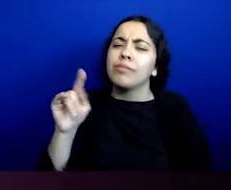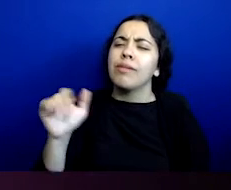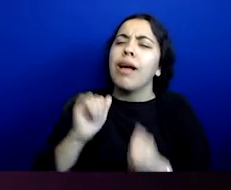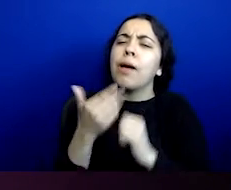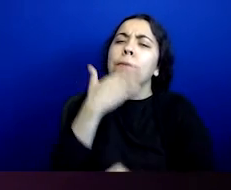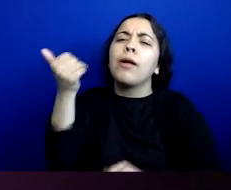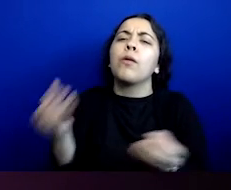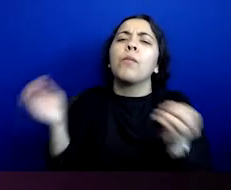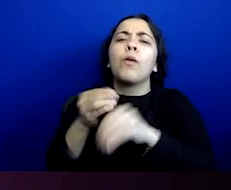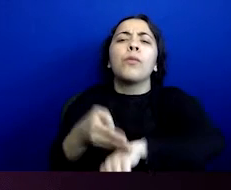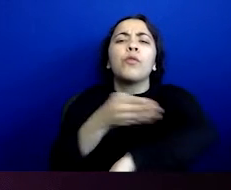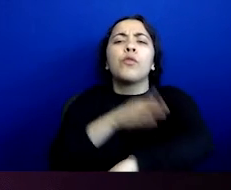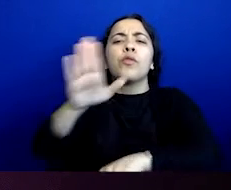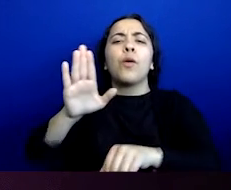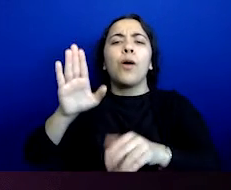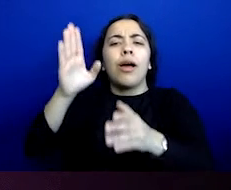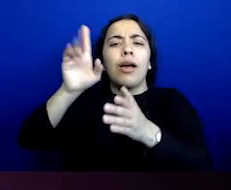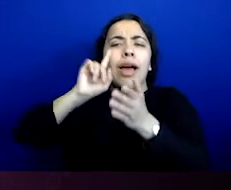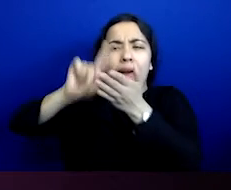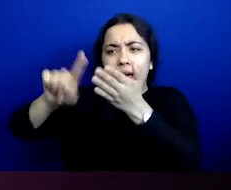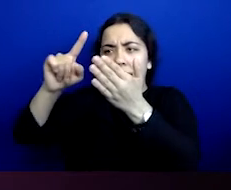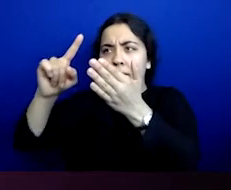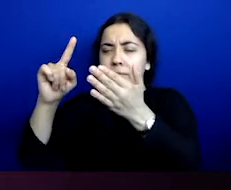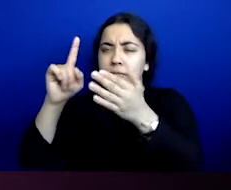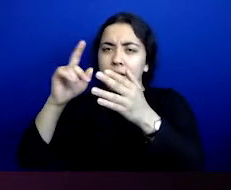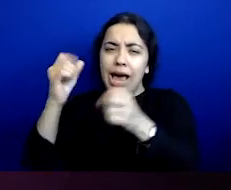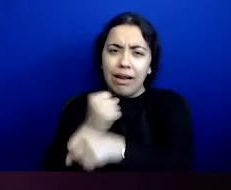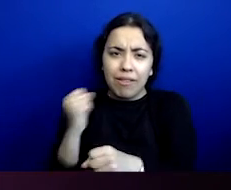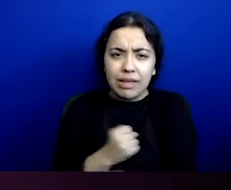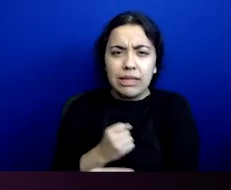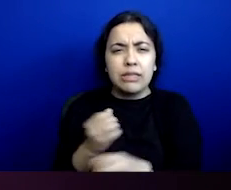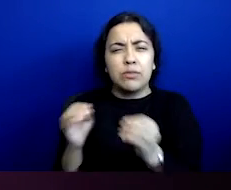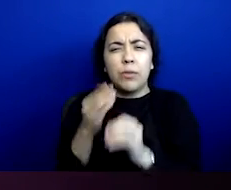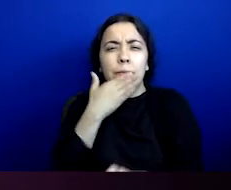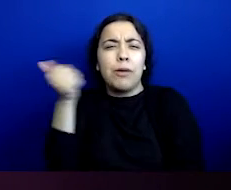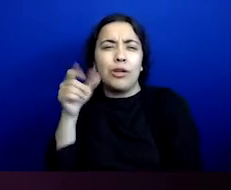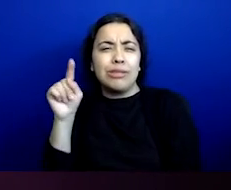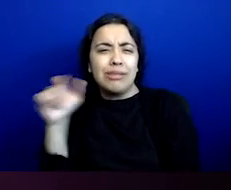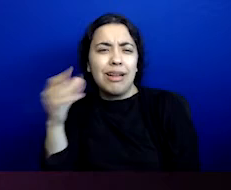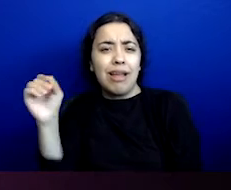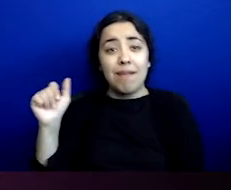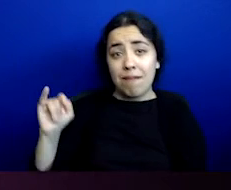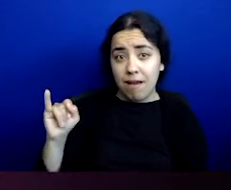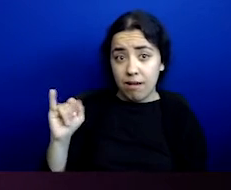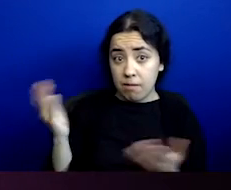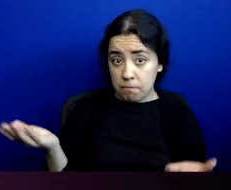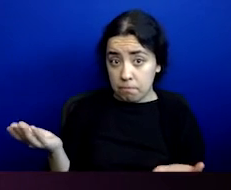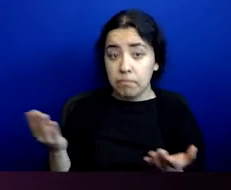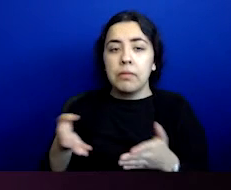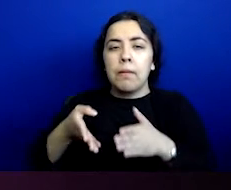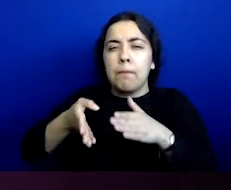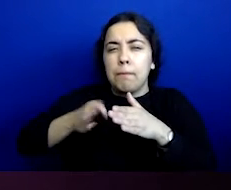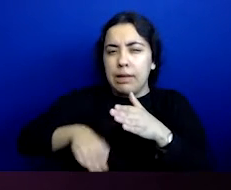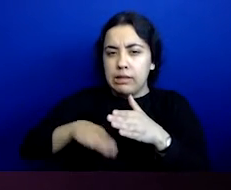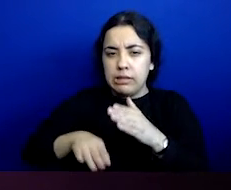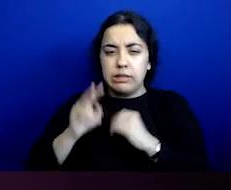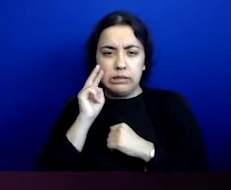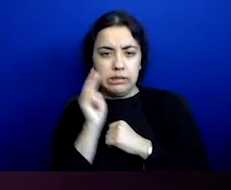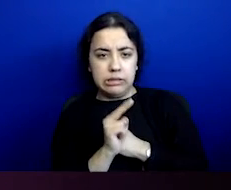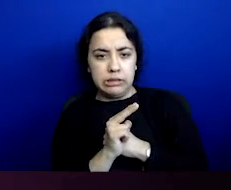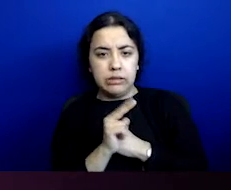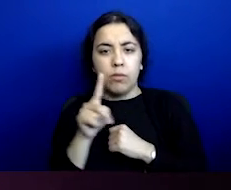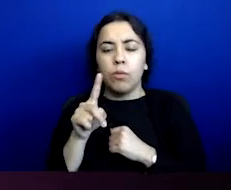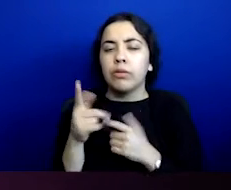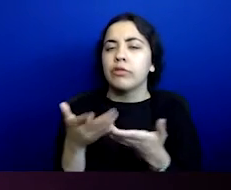data analytics? How do we get better data and AI? So A16, one of the